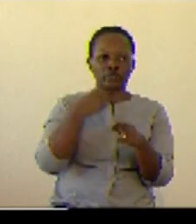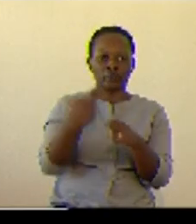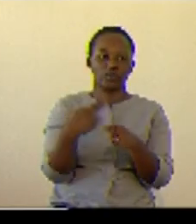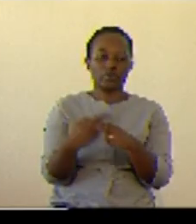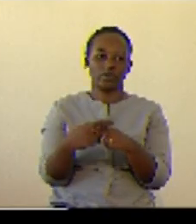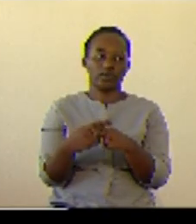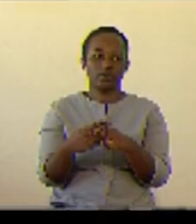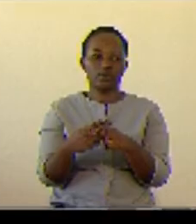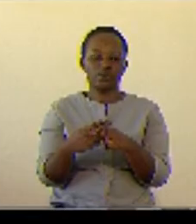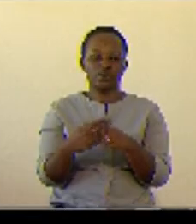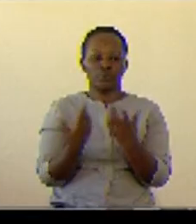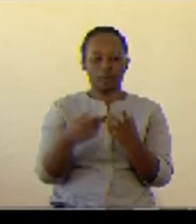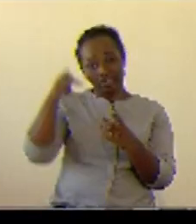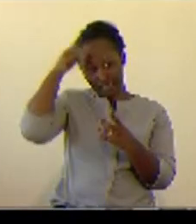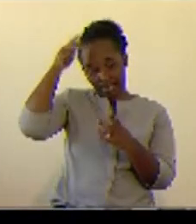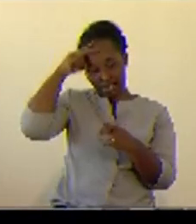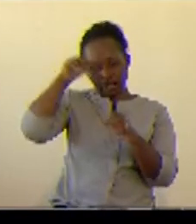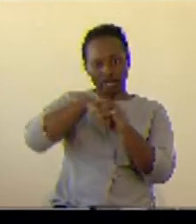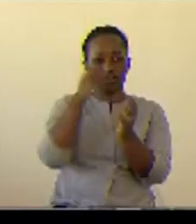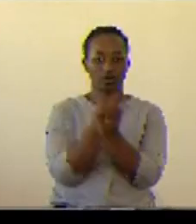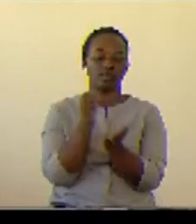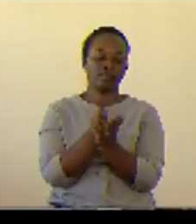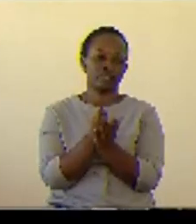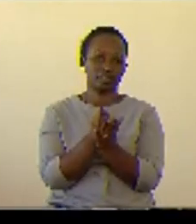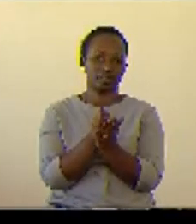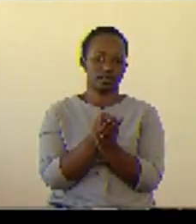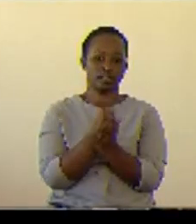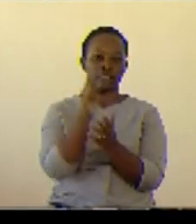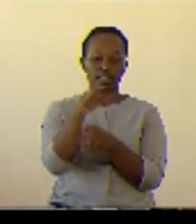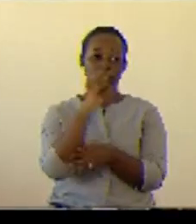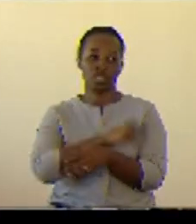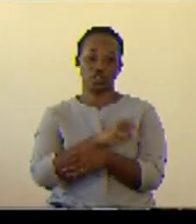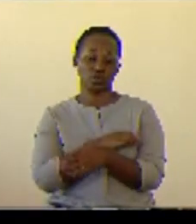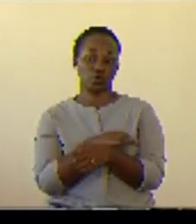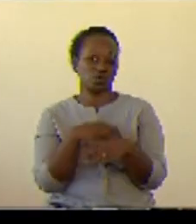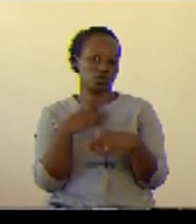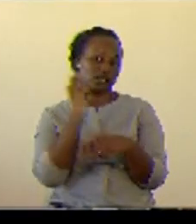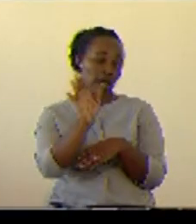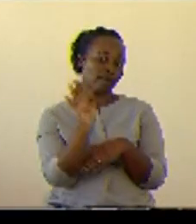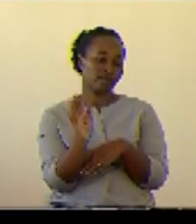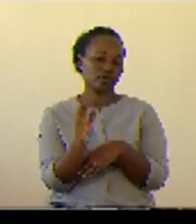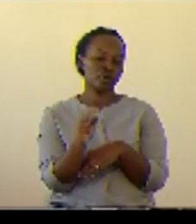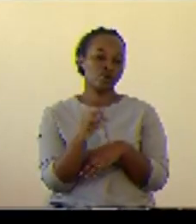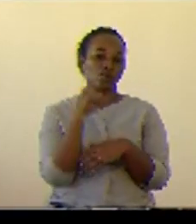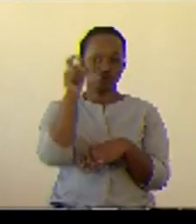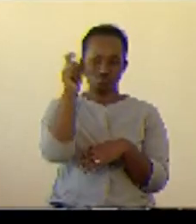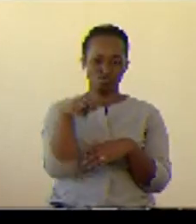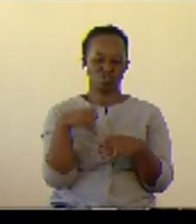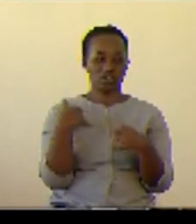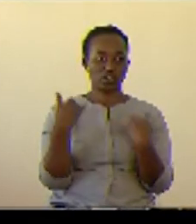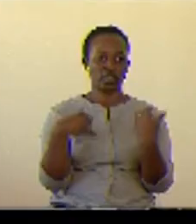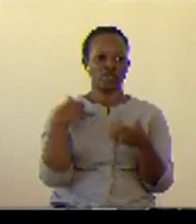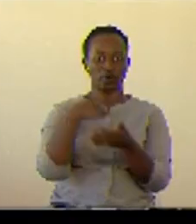economies of scale in economics. Economies of scale. The advantages or benefits that a farm enjoys due